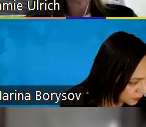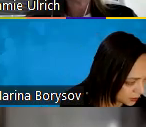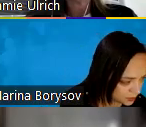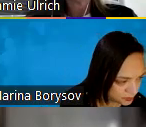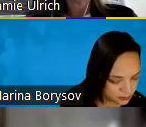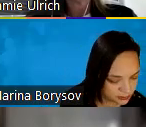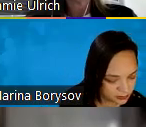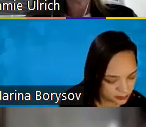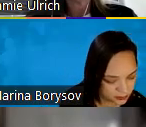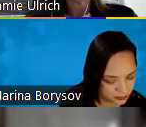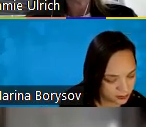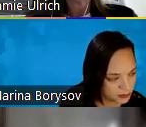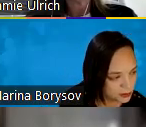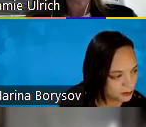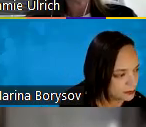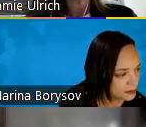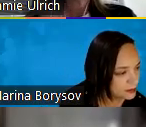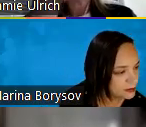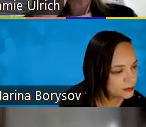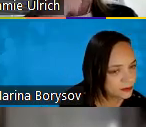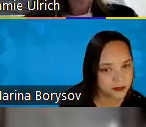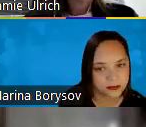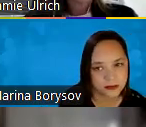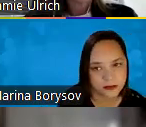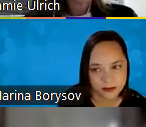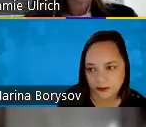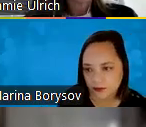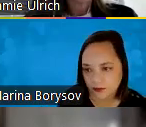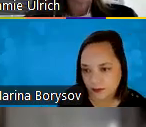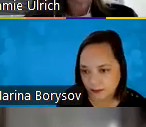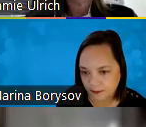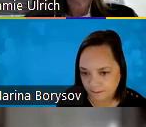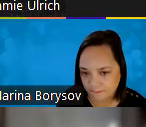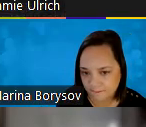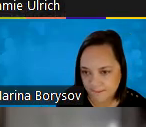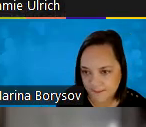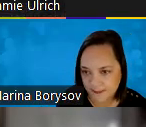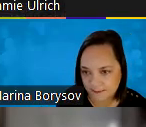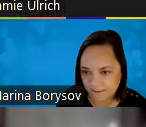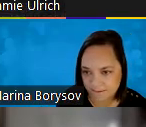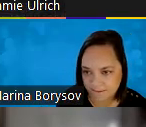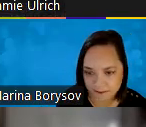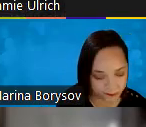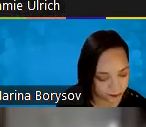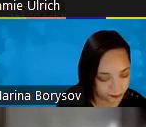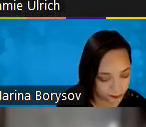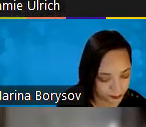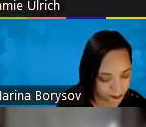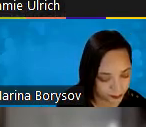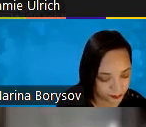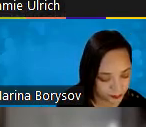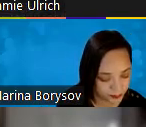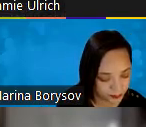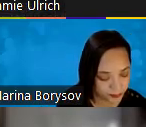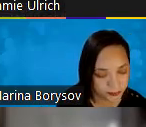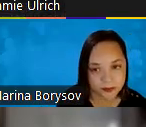10 minutes. The council will determine how to address any public comments or questions we do not get to today.